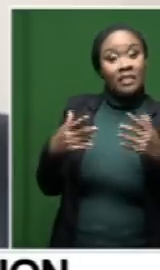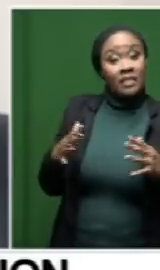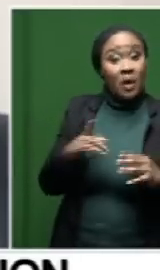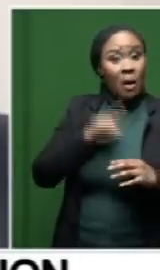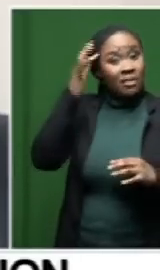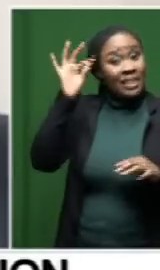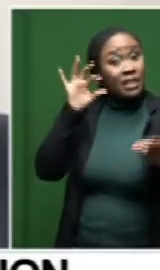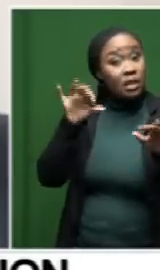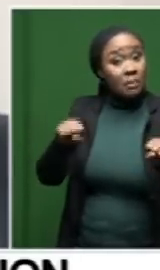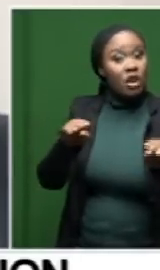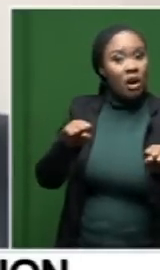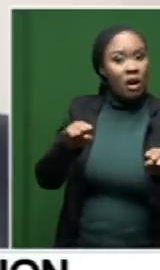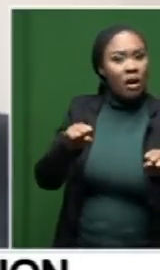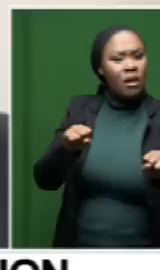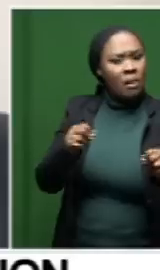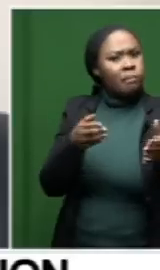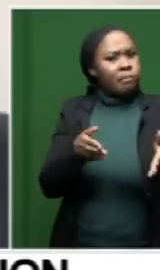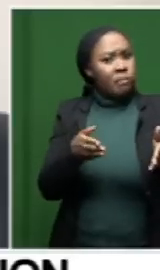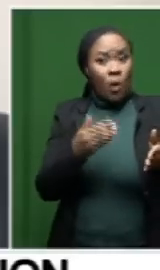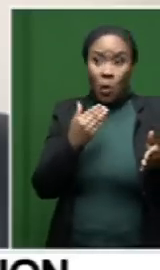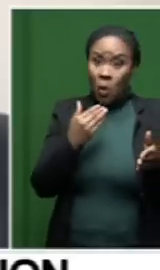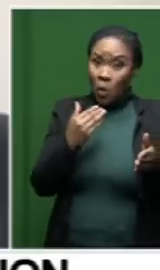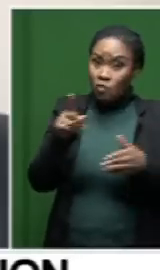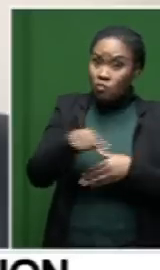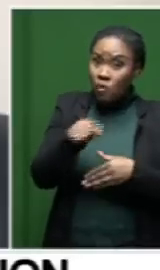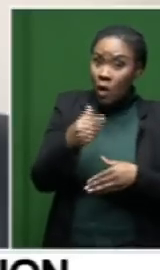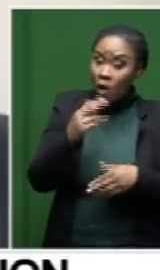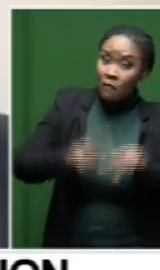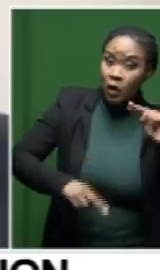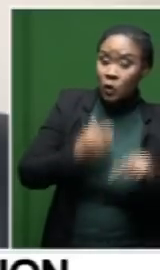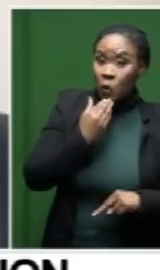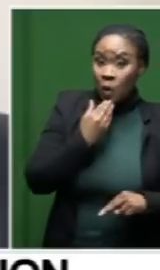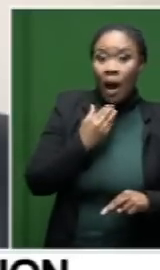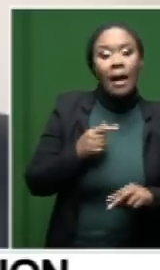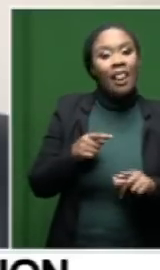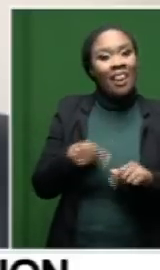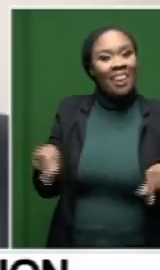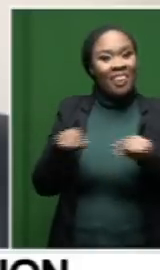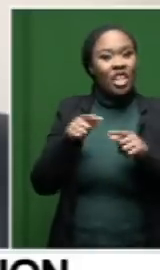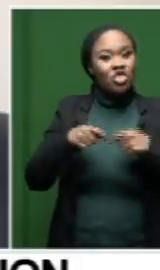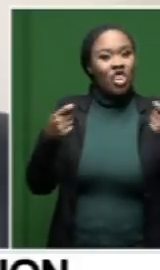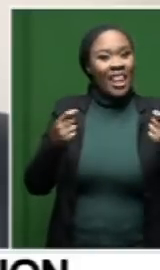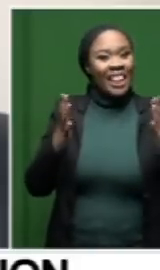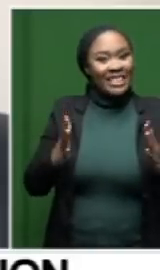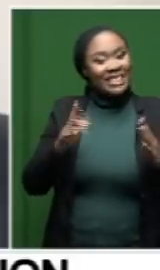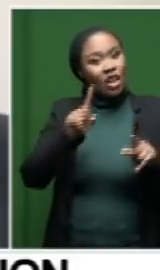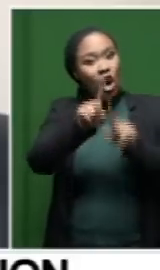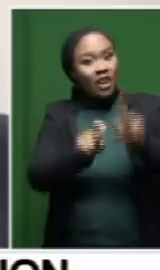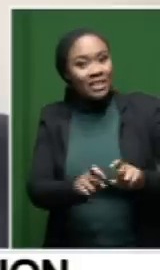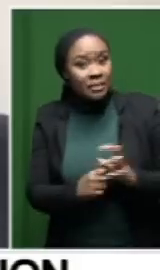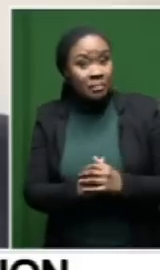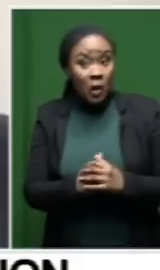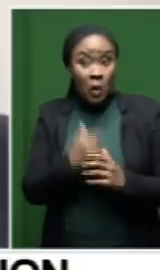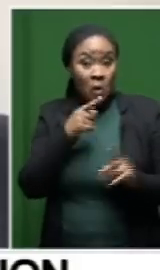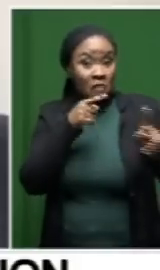state capture existed. Whose fault was it, though? That was one of the questions that the journalists did ask. Was it the Guptas that captured